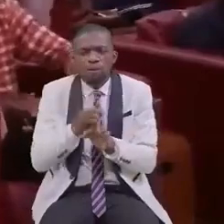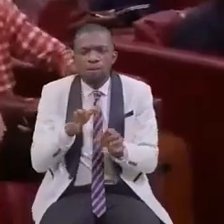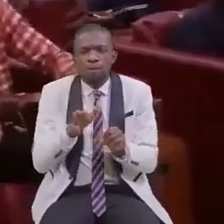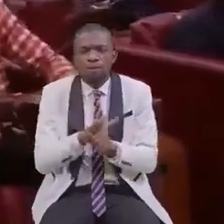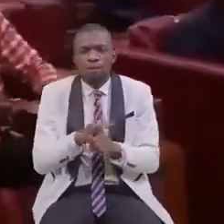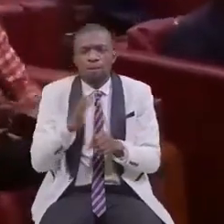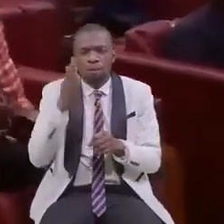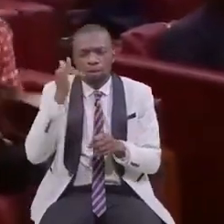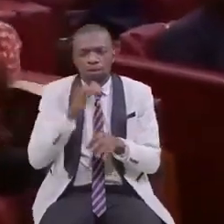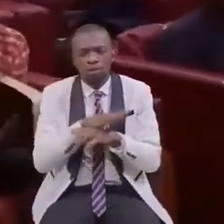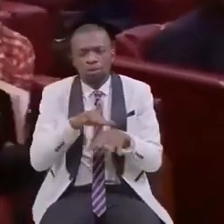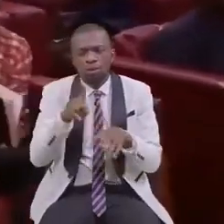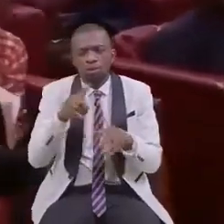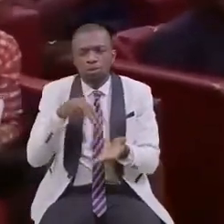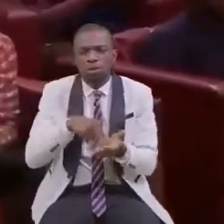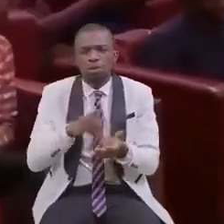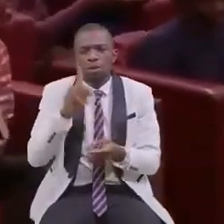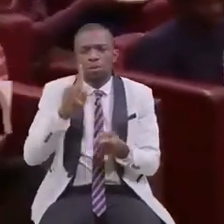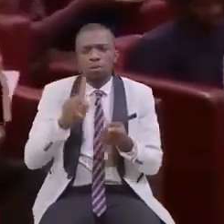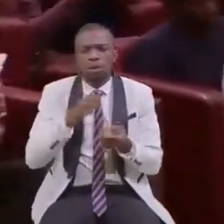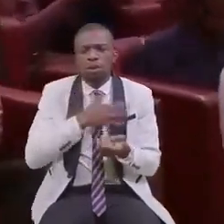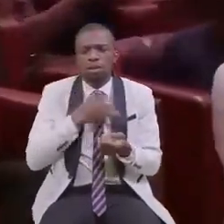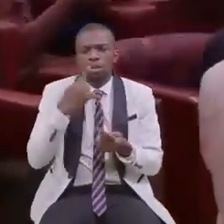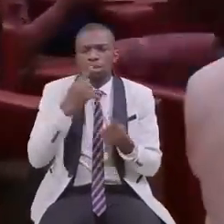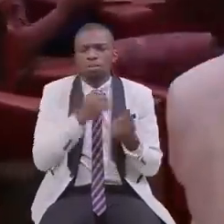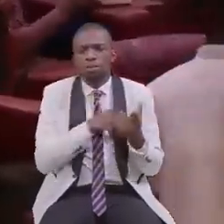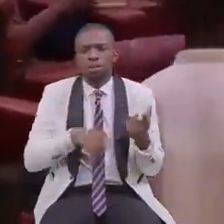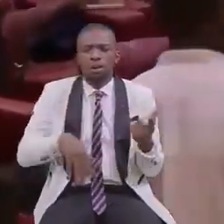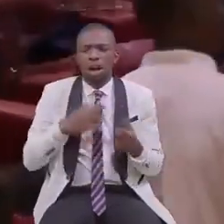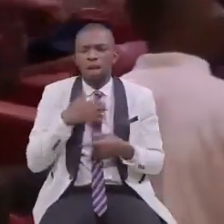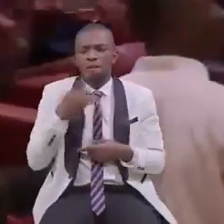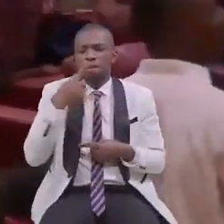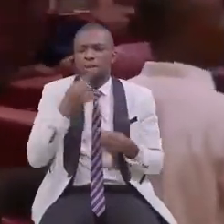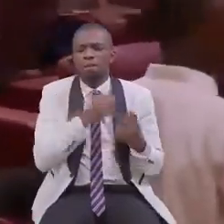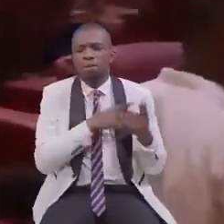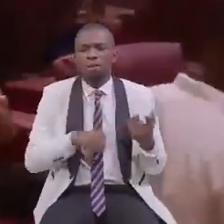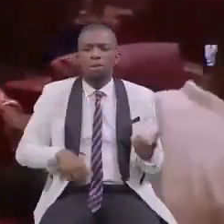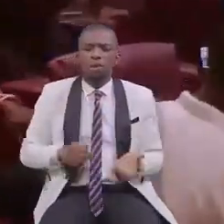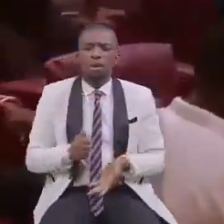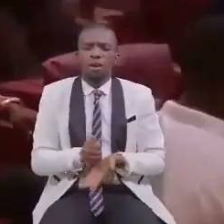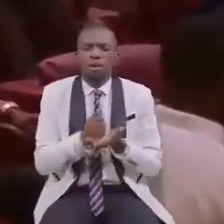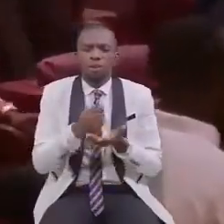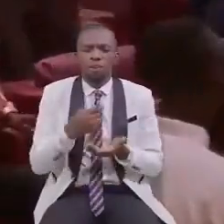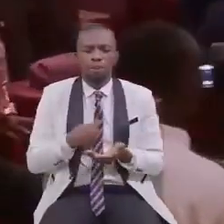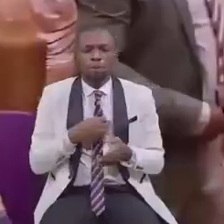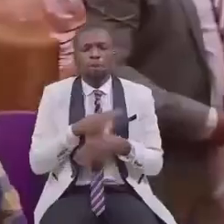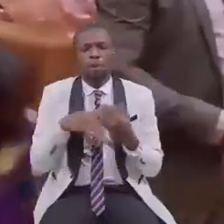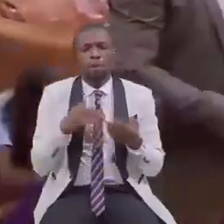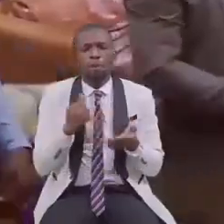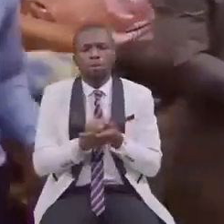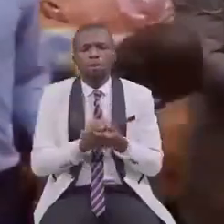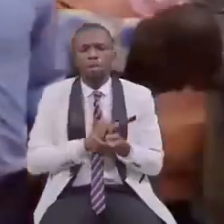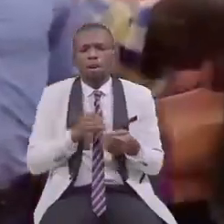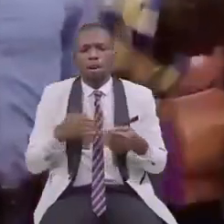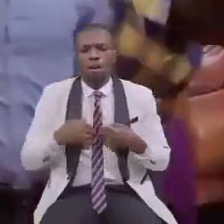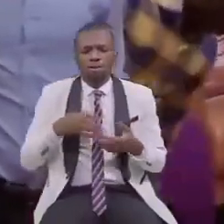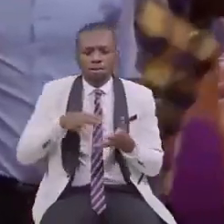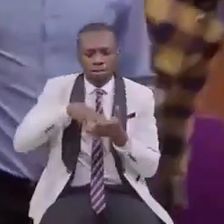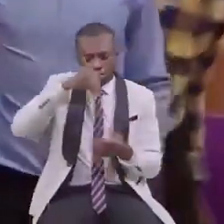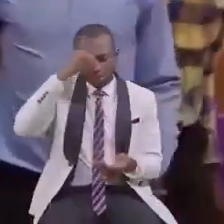up and tell the Lord and say, Lord, help me. All that have lied